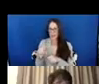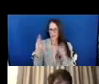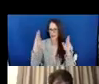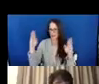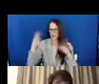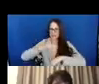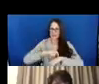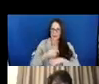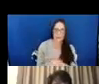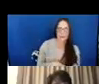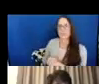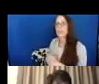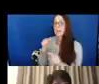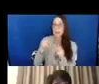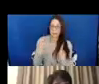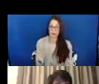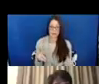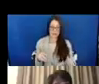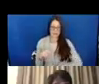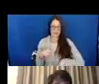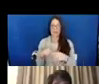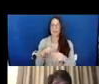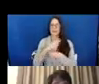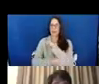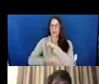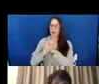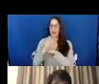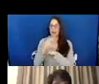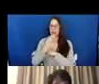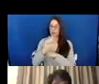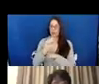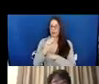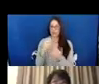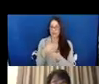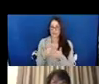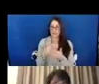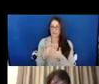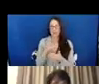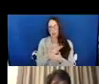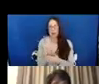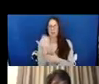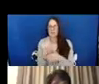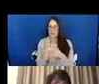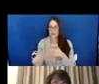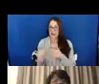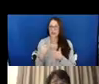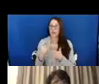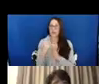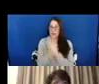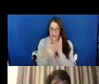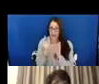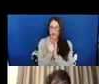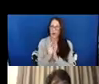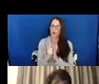In this person's county, IHSS wages were about $15 per hour, which is very low, particularly